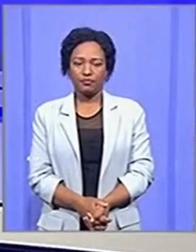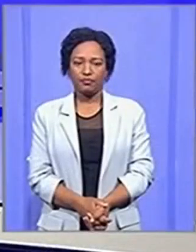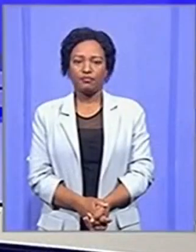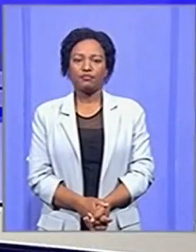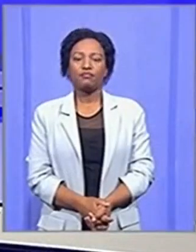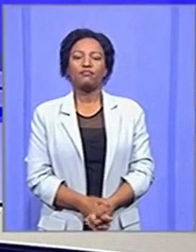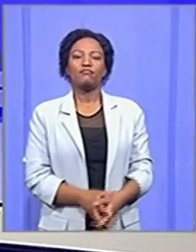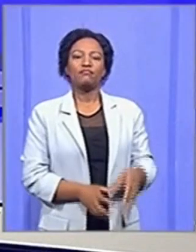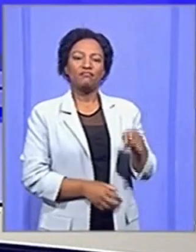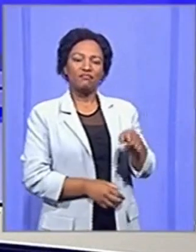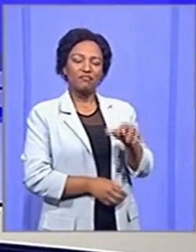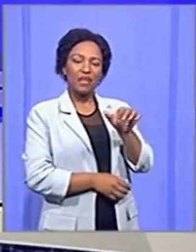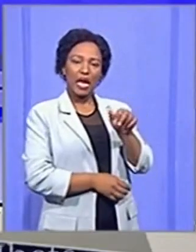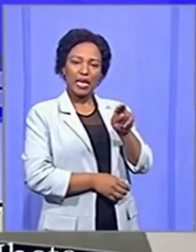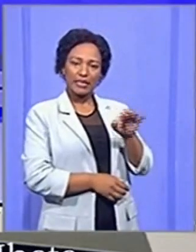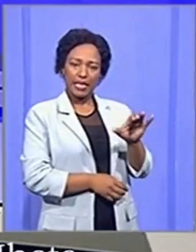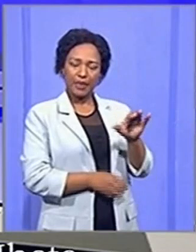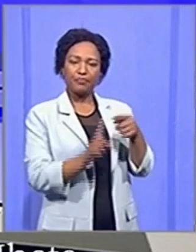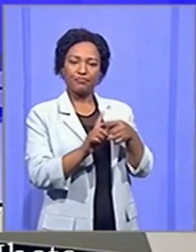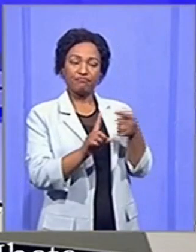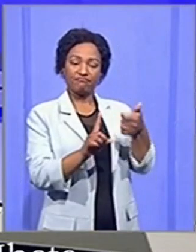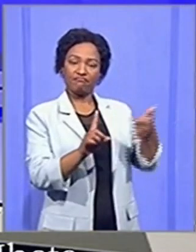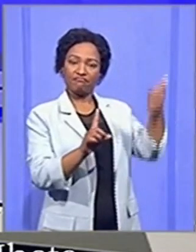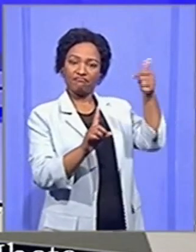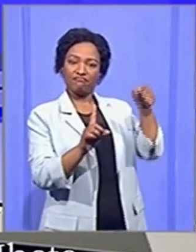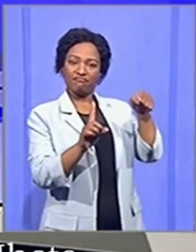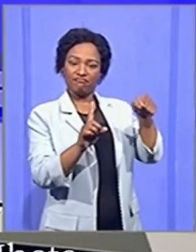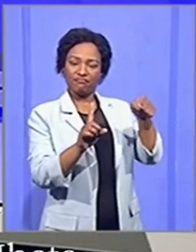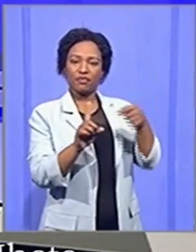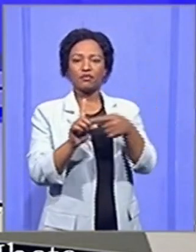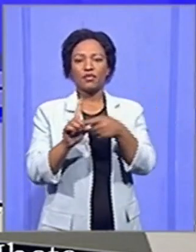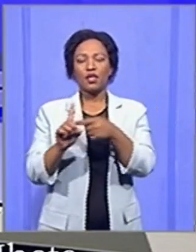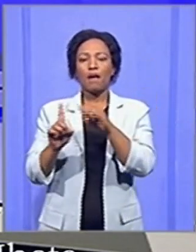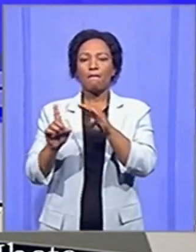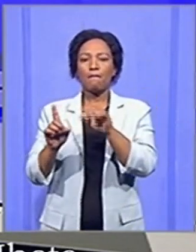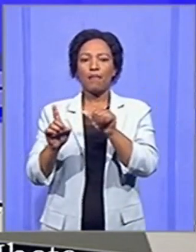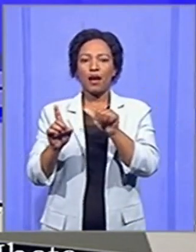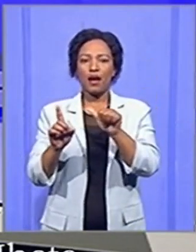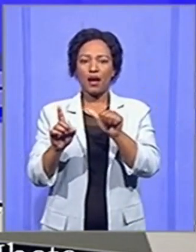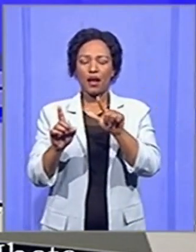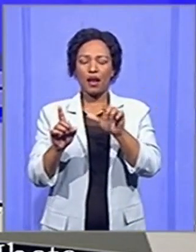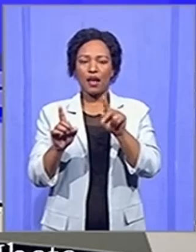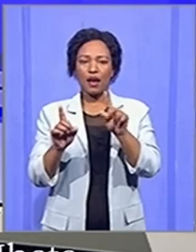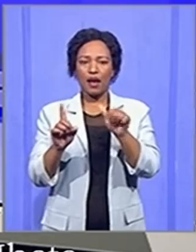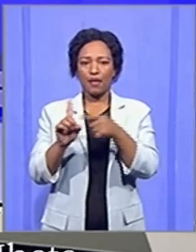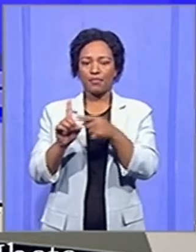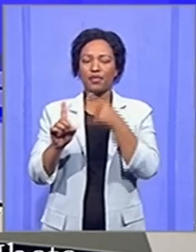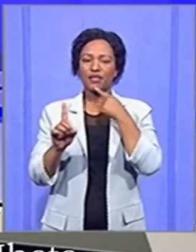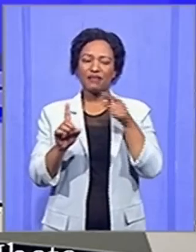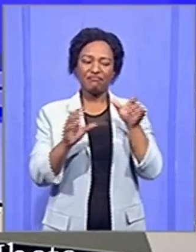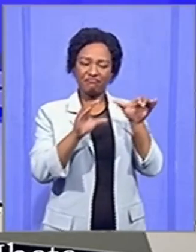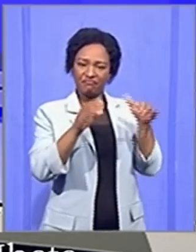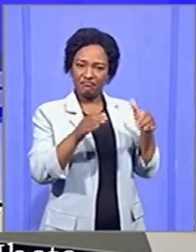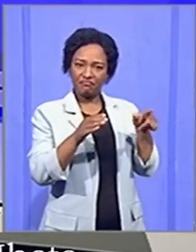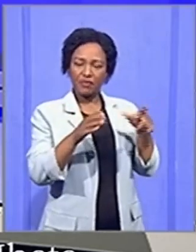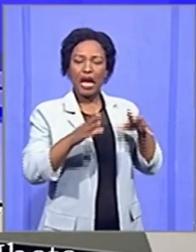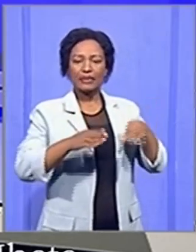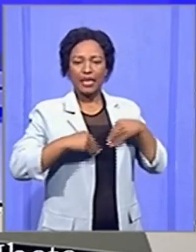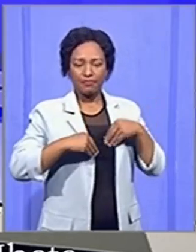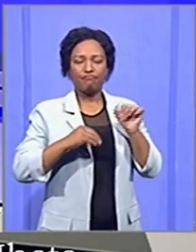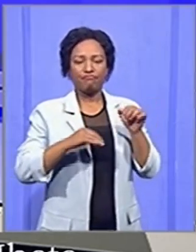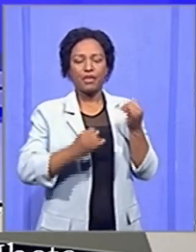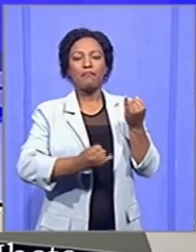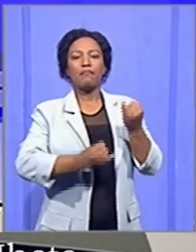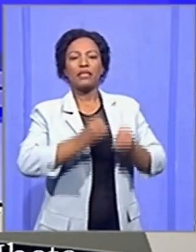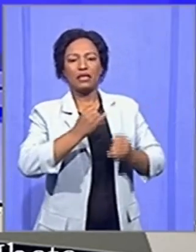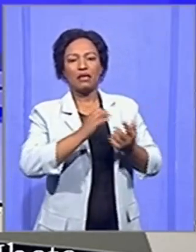Yo mongwe wa ditokololo tse dikgolo tsa ANC Baleka Mbete a re lekoko le dumela gore go na le diphoso tse di nnileng teng